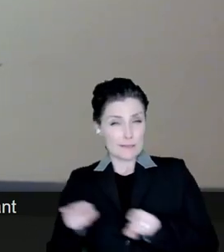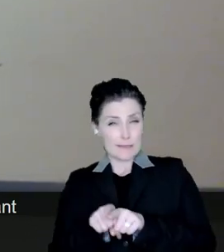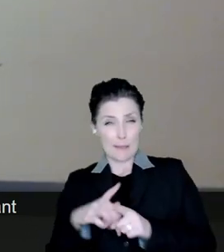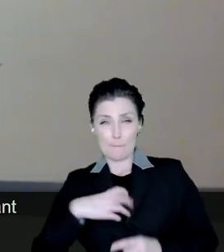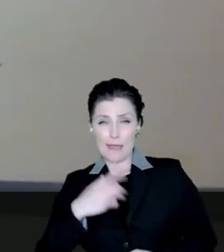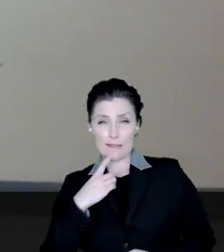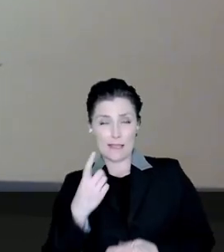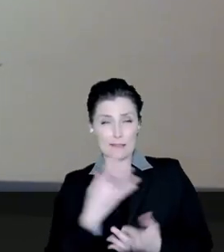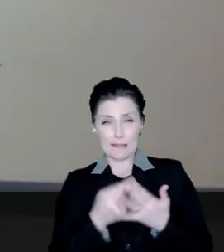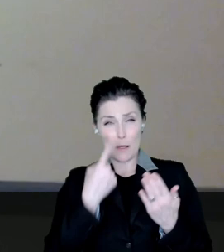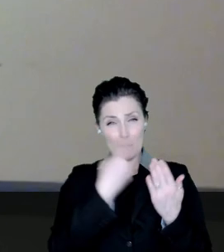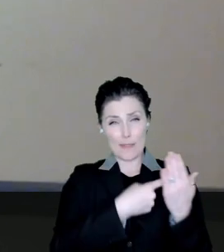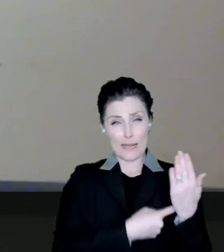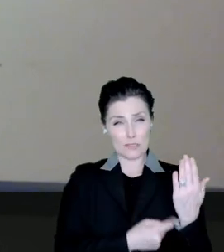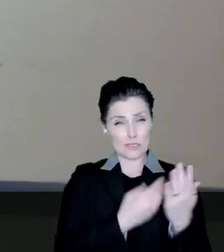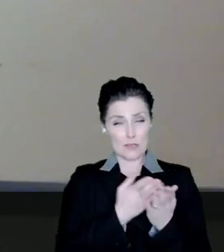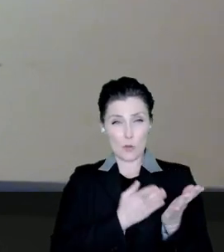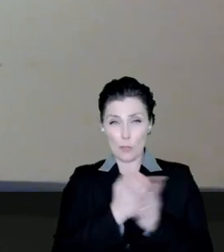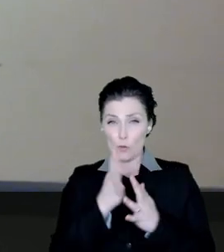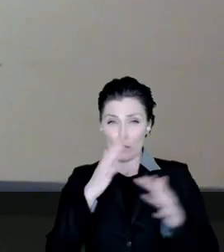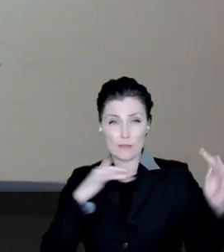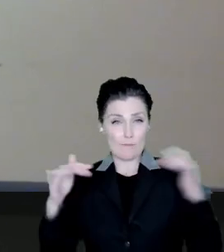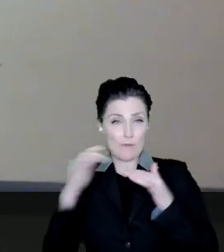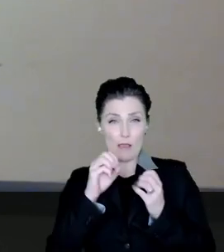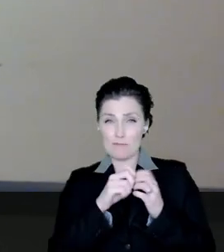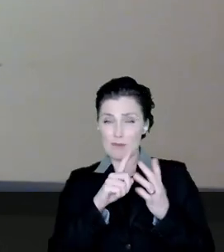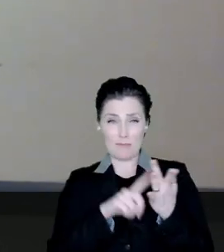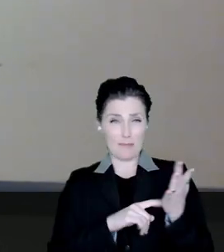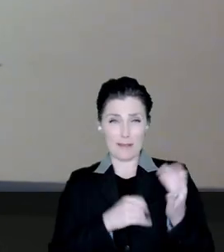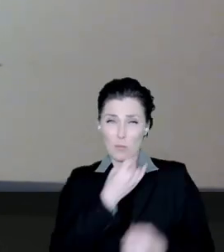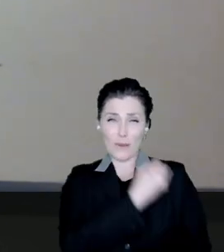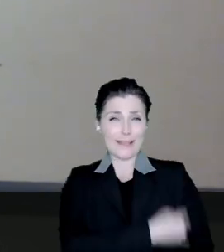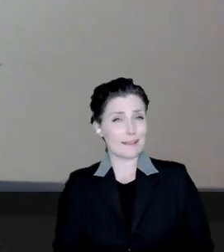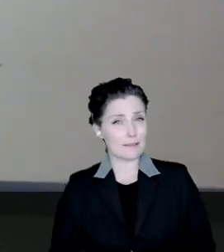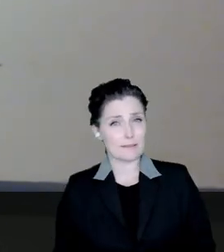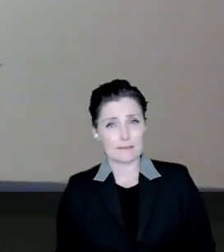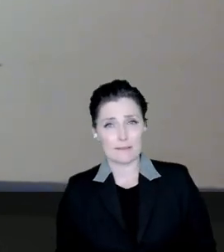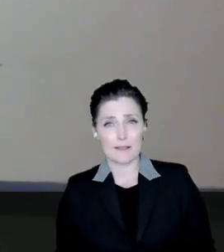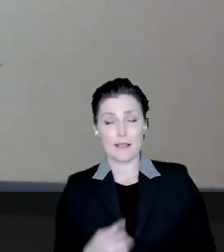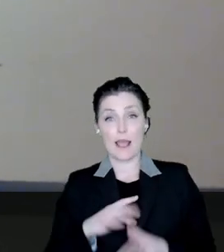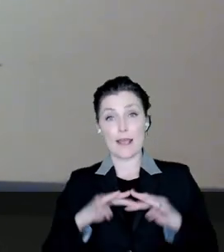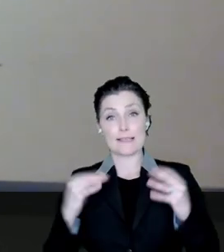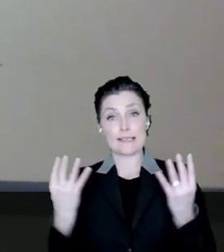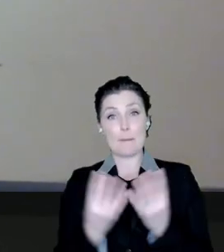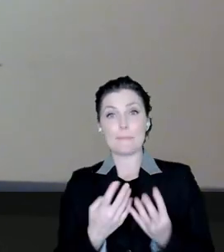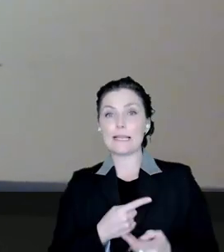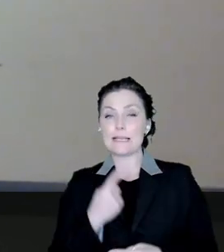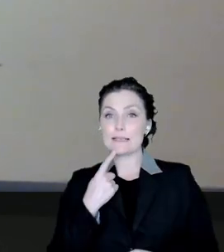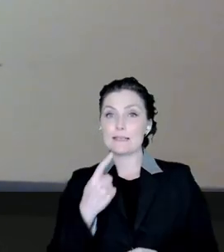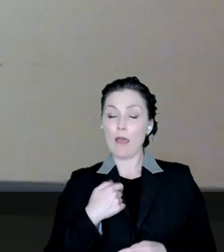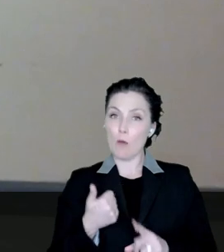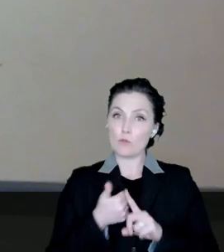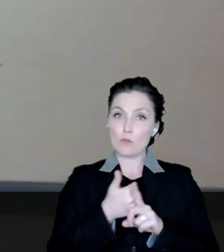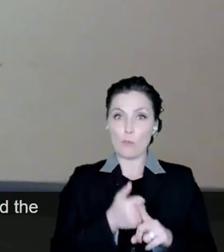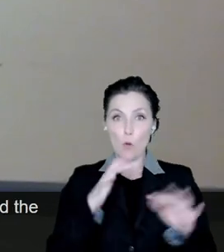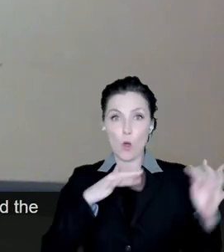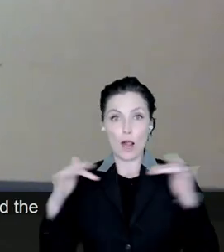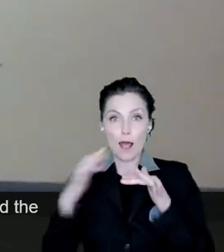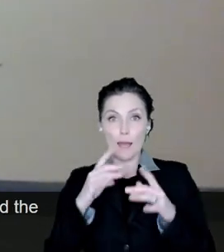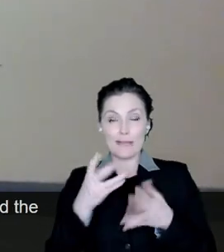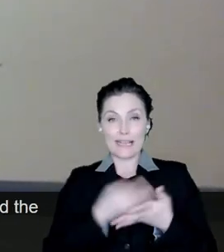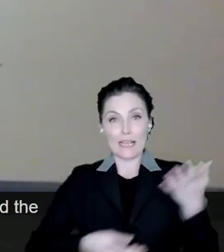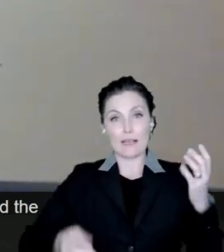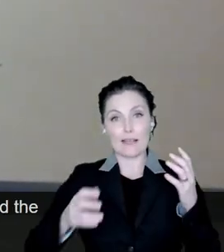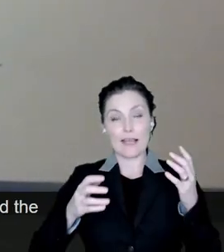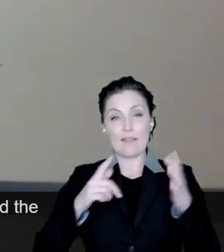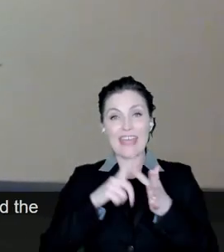through on the Environment Bill is just not strong enough. And the Assembly actually passed a motion supporting the Climate and